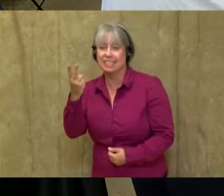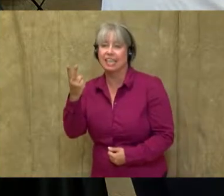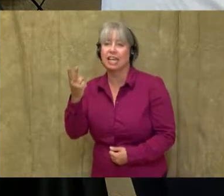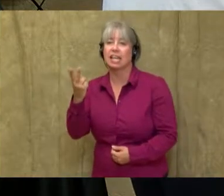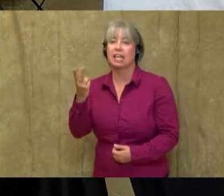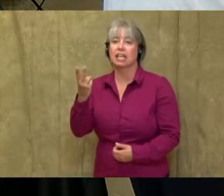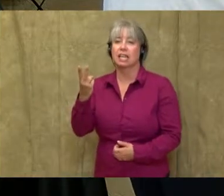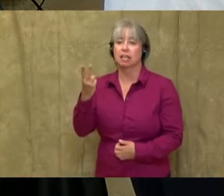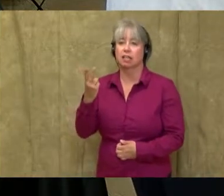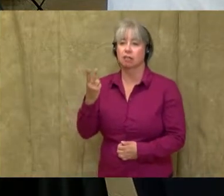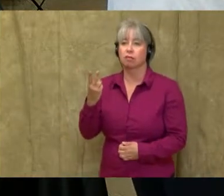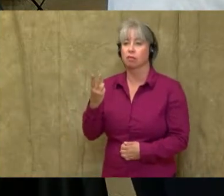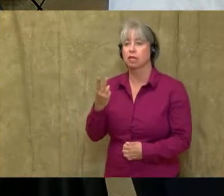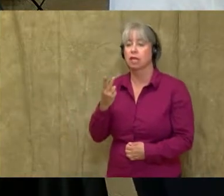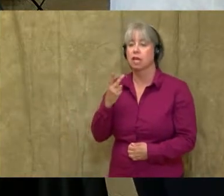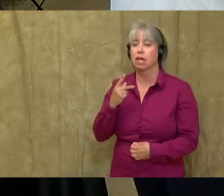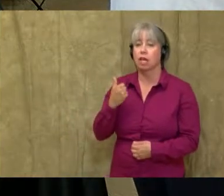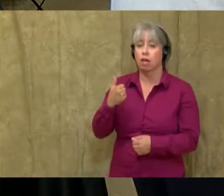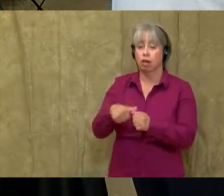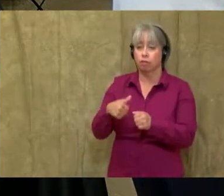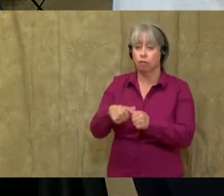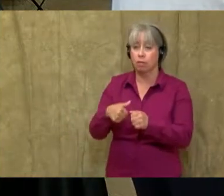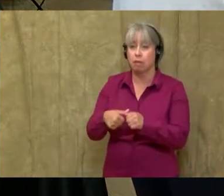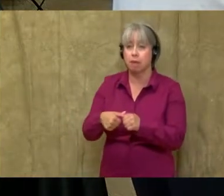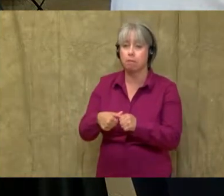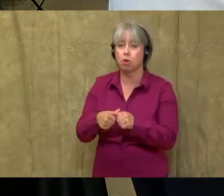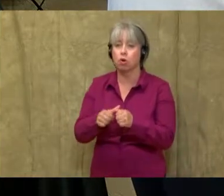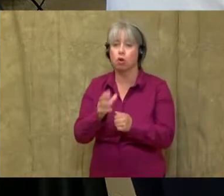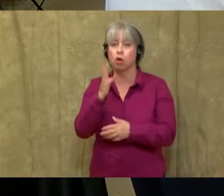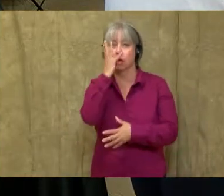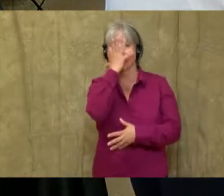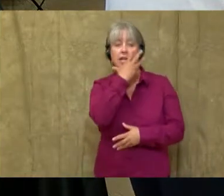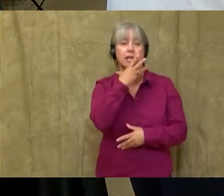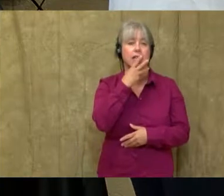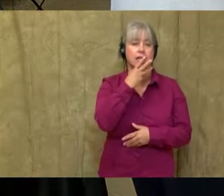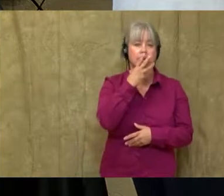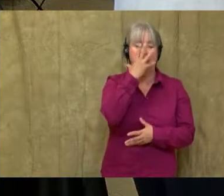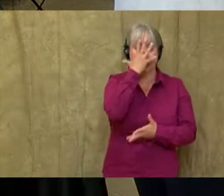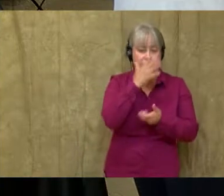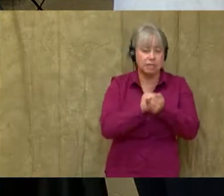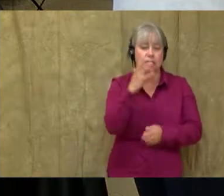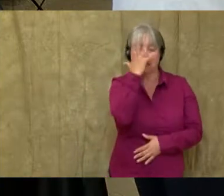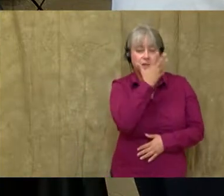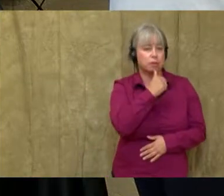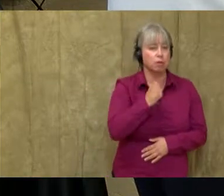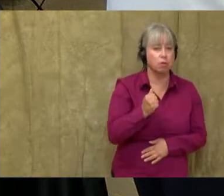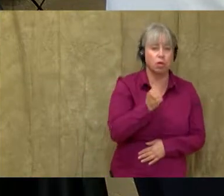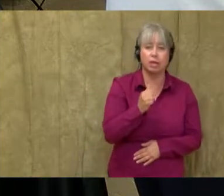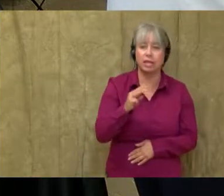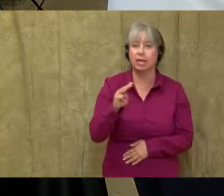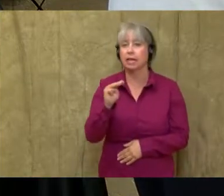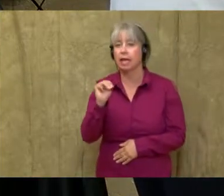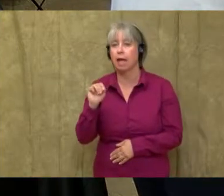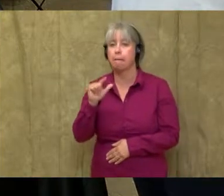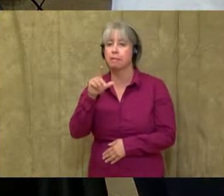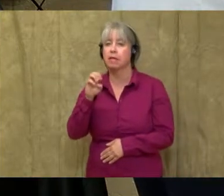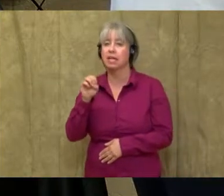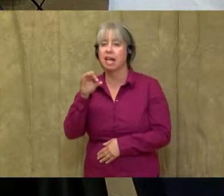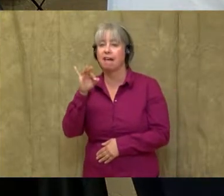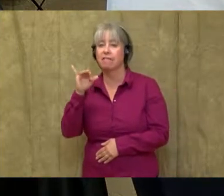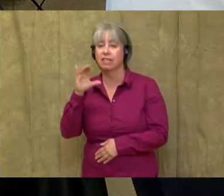we looked at Maleficent and Sleeping Beauty, the same story, and they had a differing in what was wrong with the story. And then we also looked at two